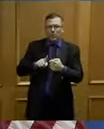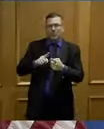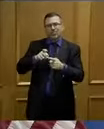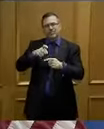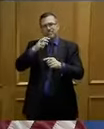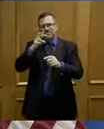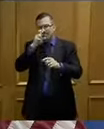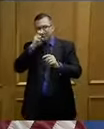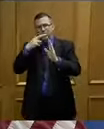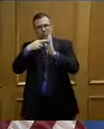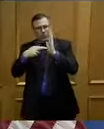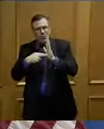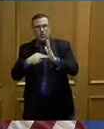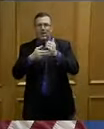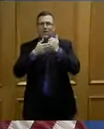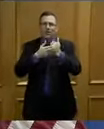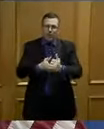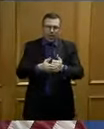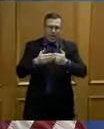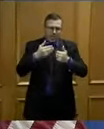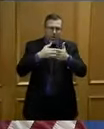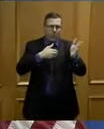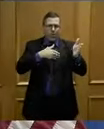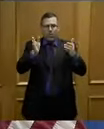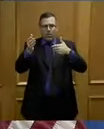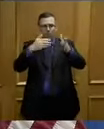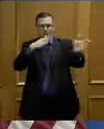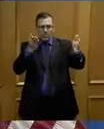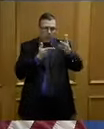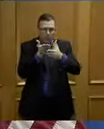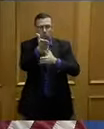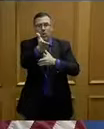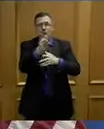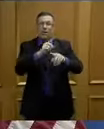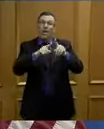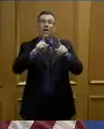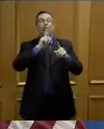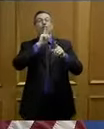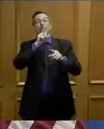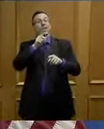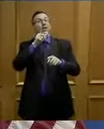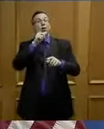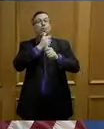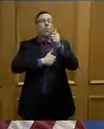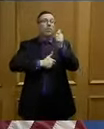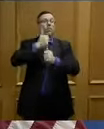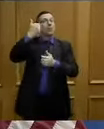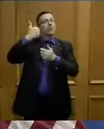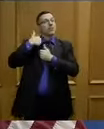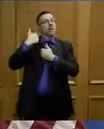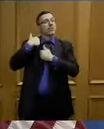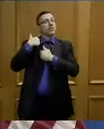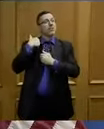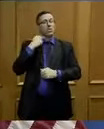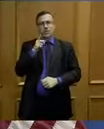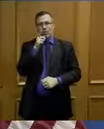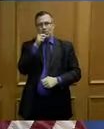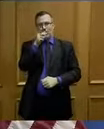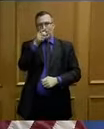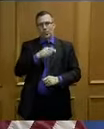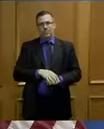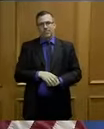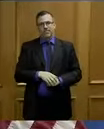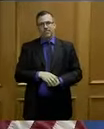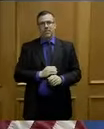to navigate through this. But at the end of the day, it's going to be up to you, every individual Tennessean,